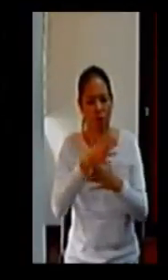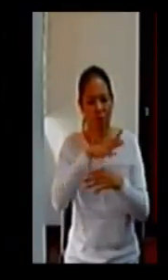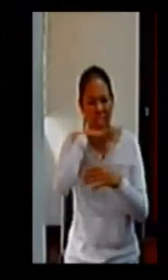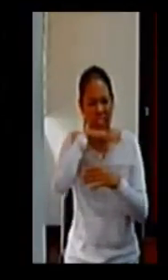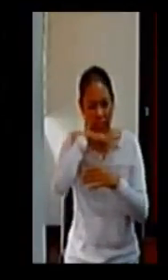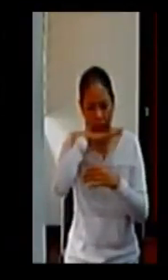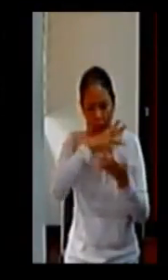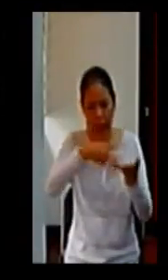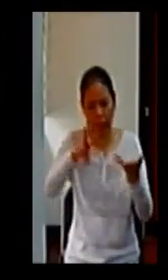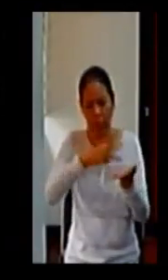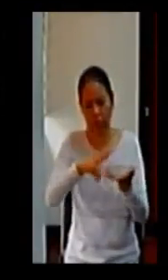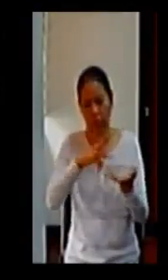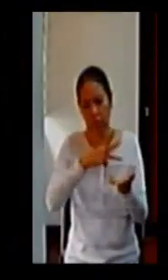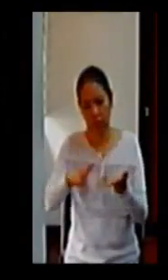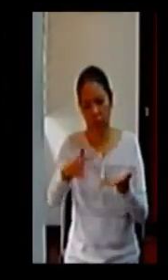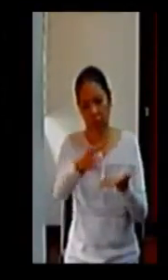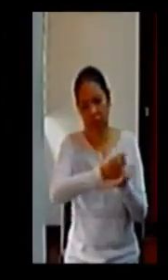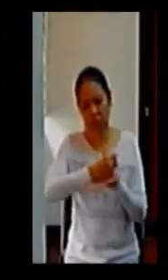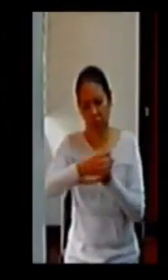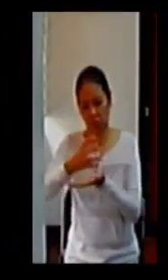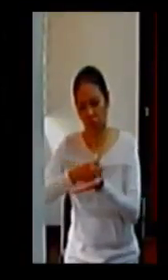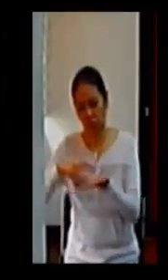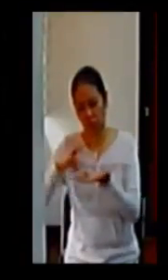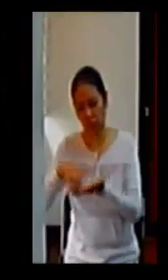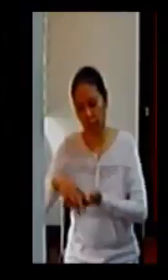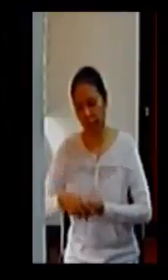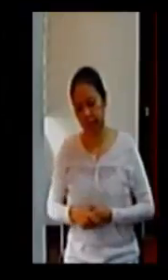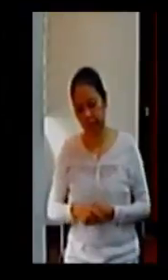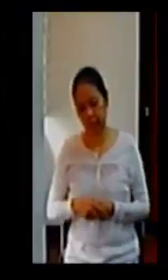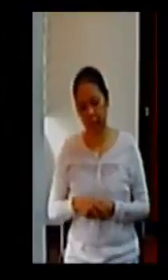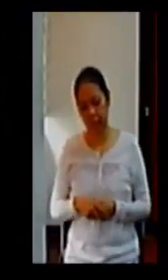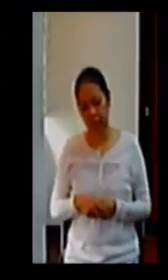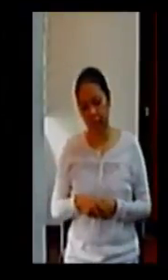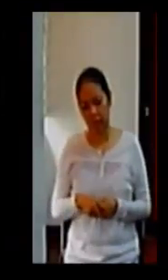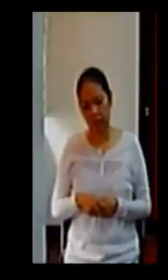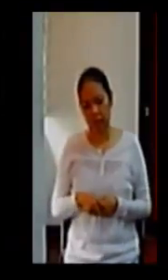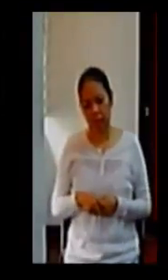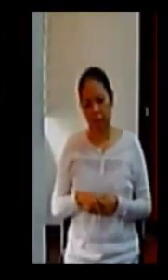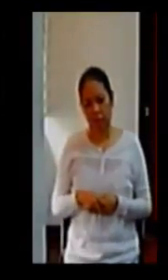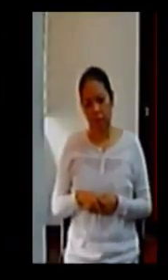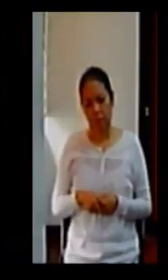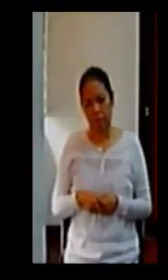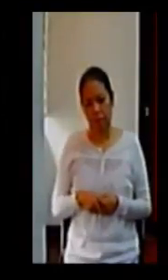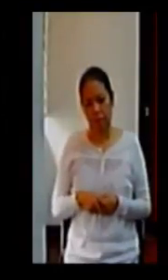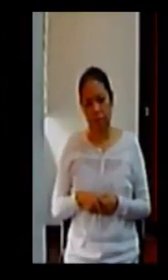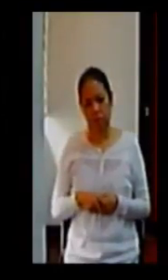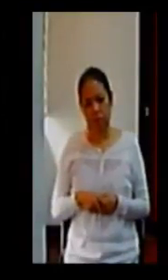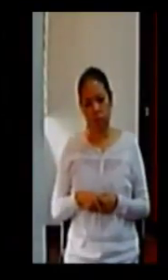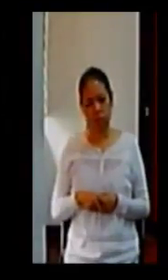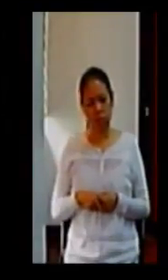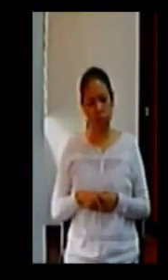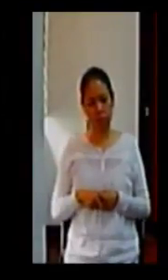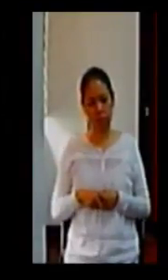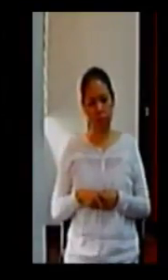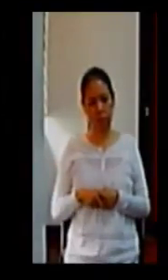namin. Speaking of that, tourism and migration, na-plot na po ba ninyo